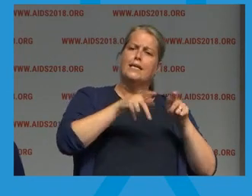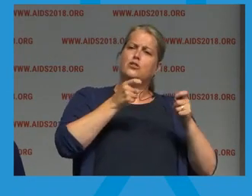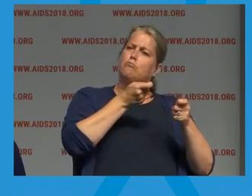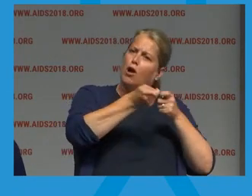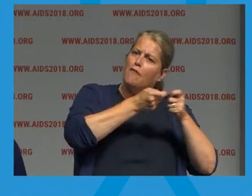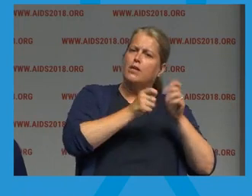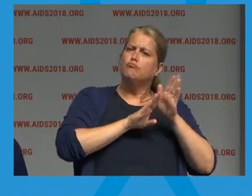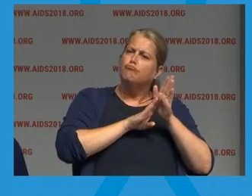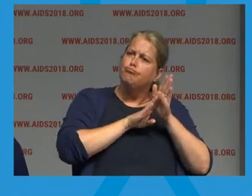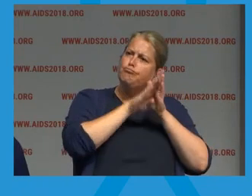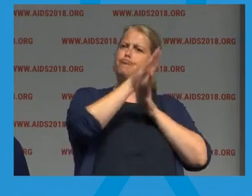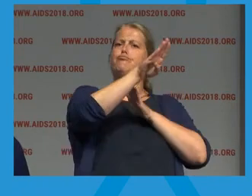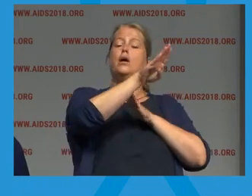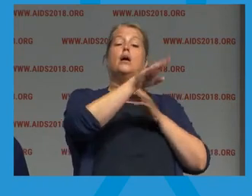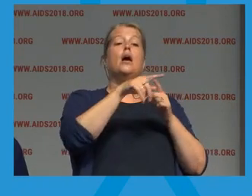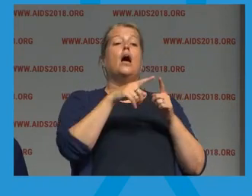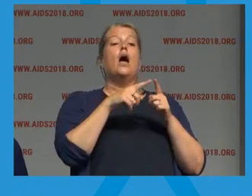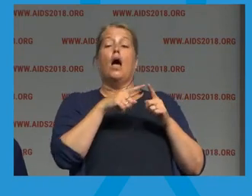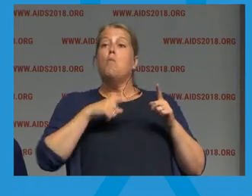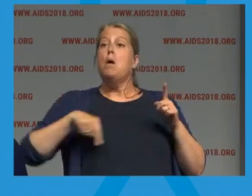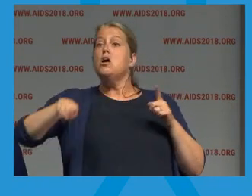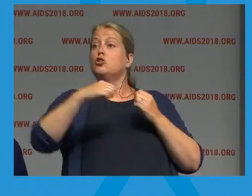will be supported by